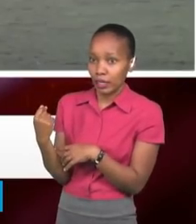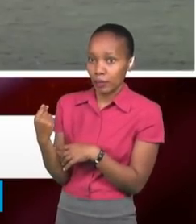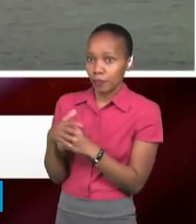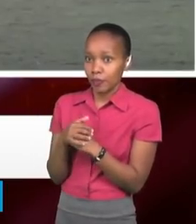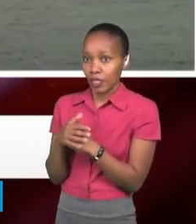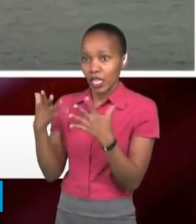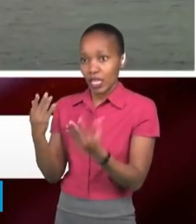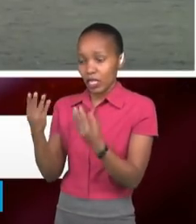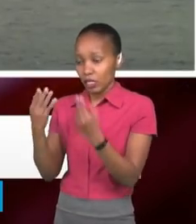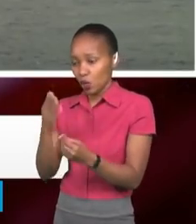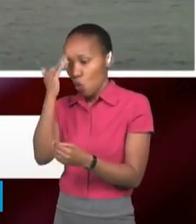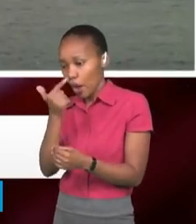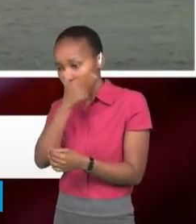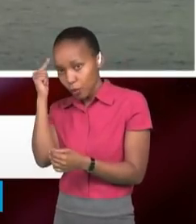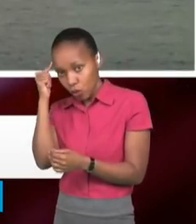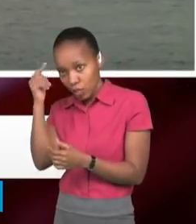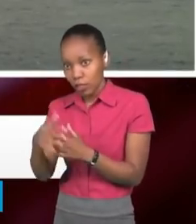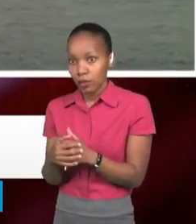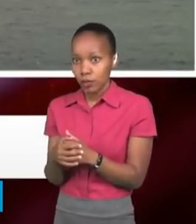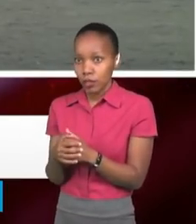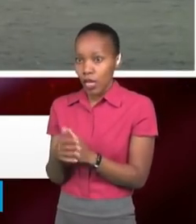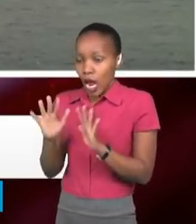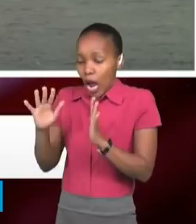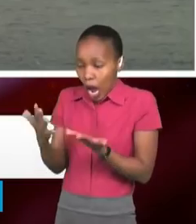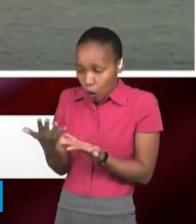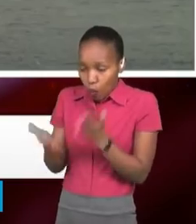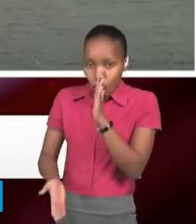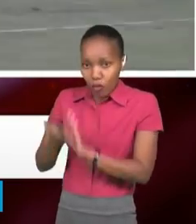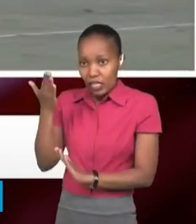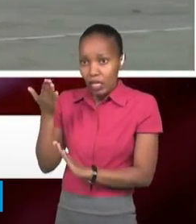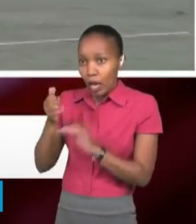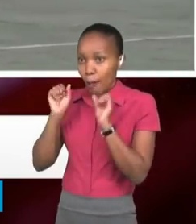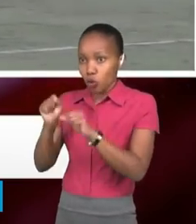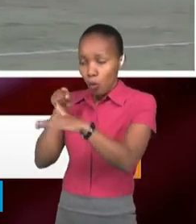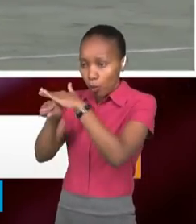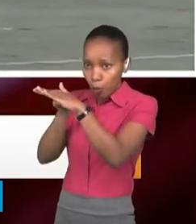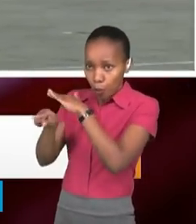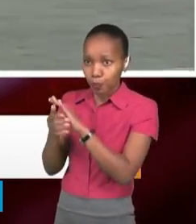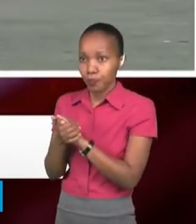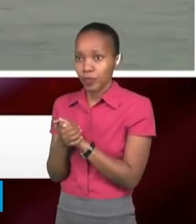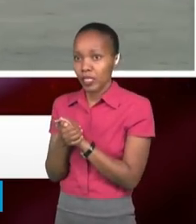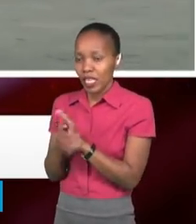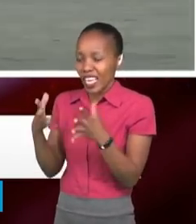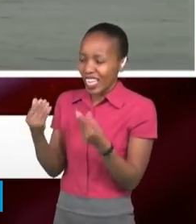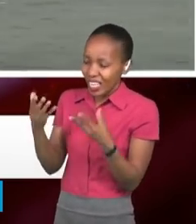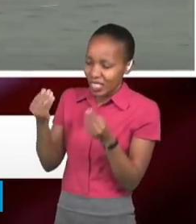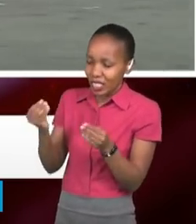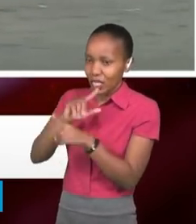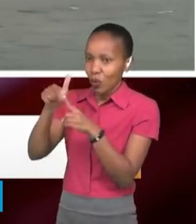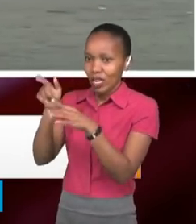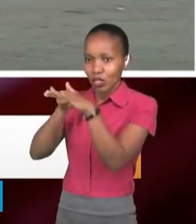it was easy, because the question was how fast can we score? And it's always been easy for us when you